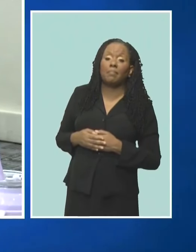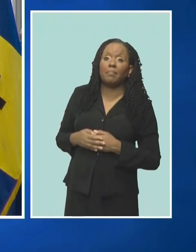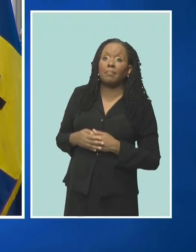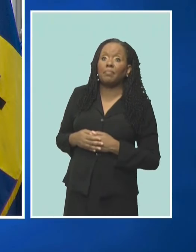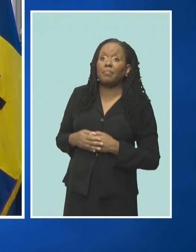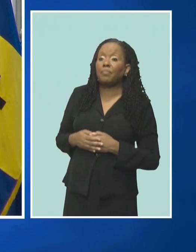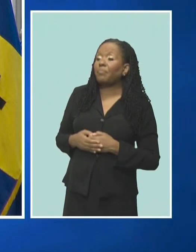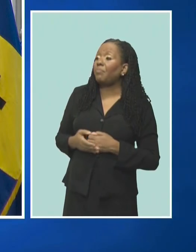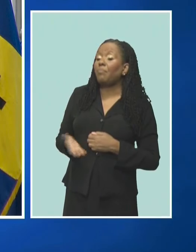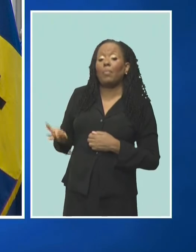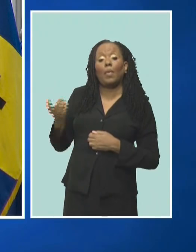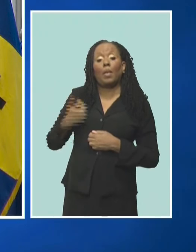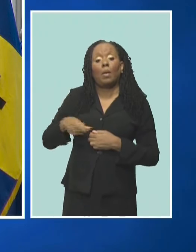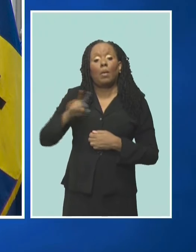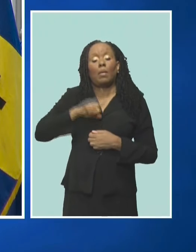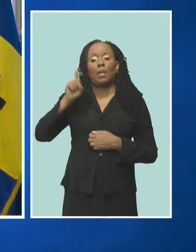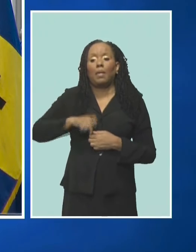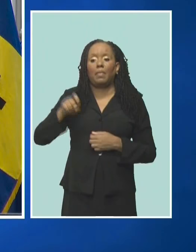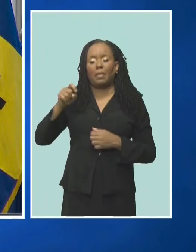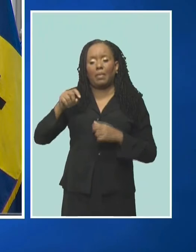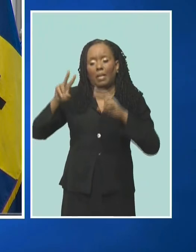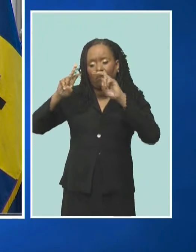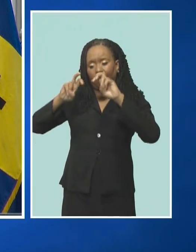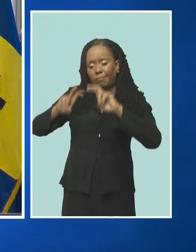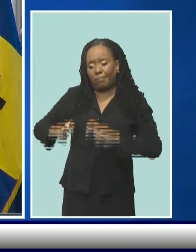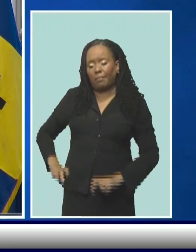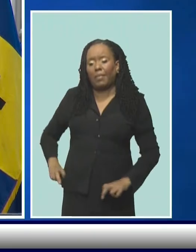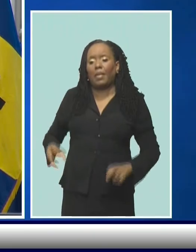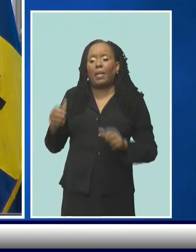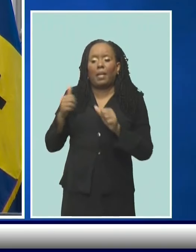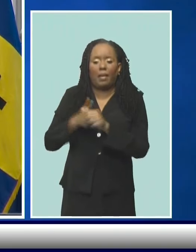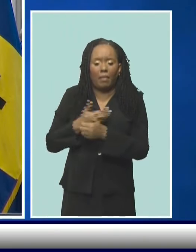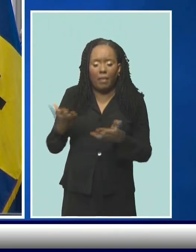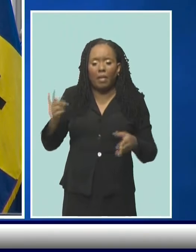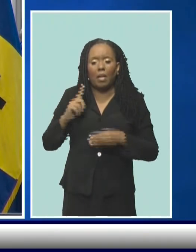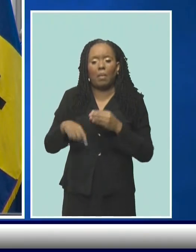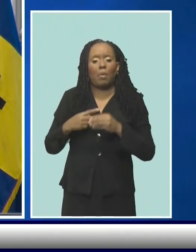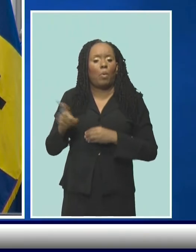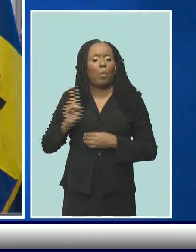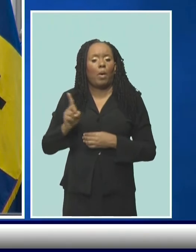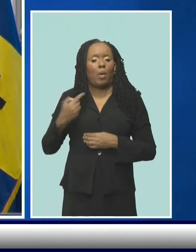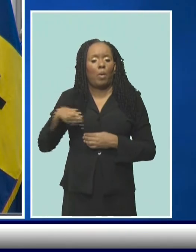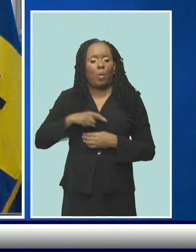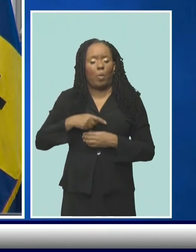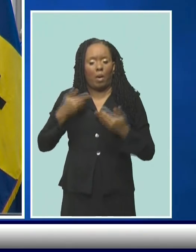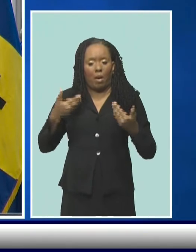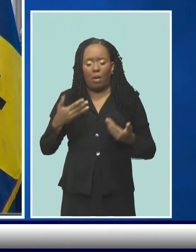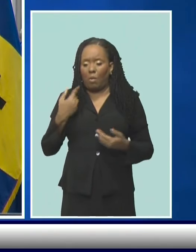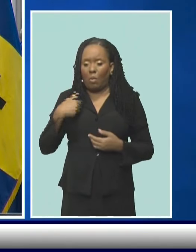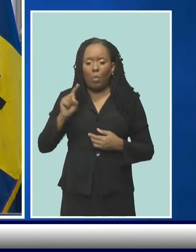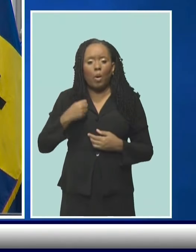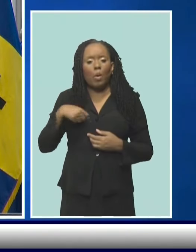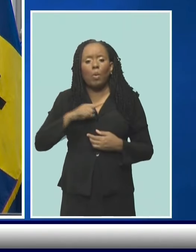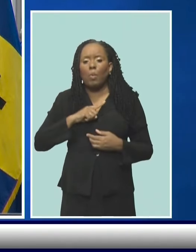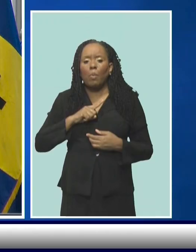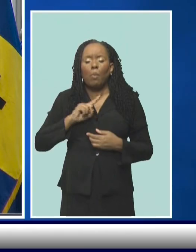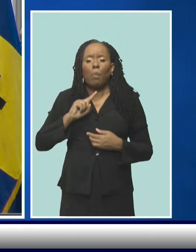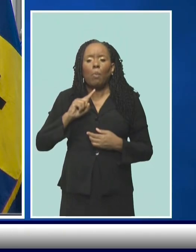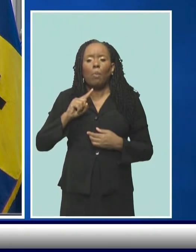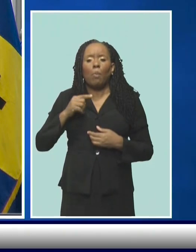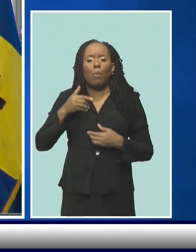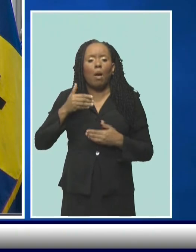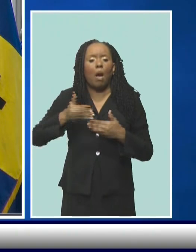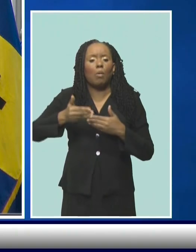have to constantly reevaluate where we are and use those successes as stepping stones for the advancement. And similarly, in